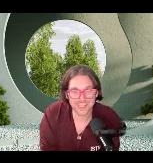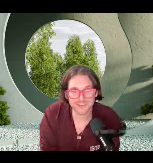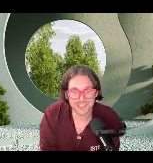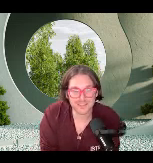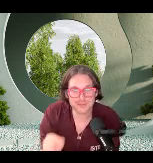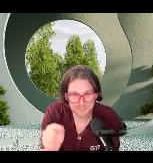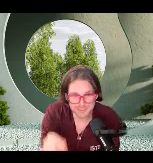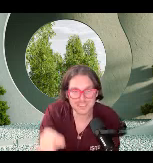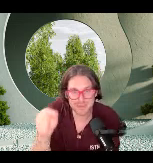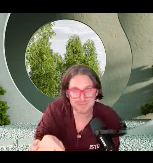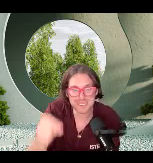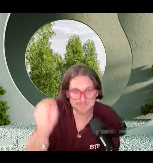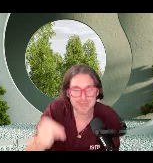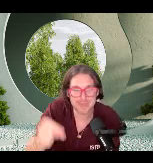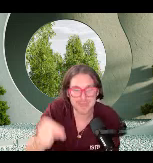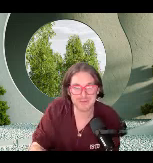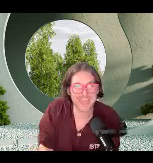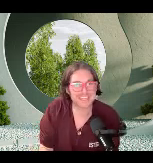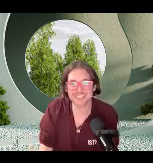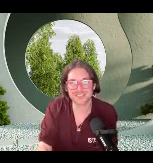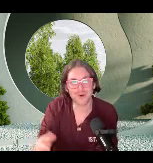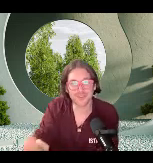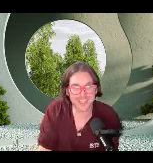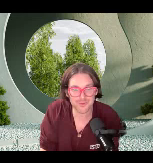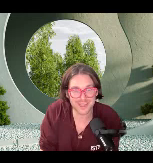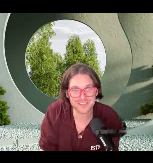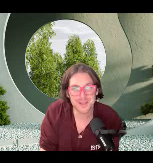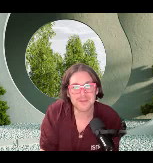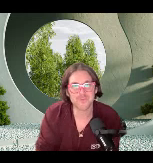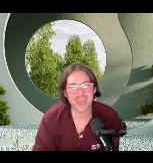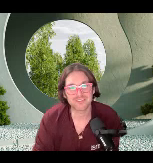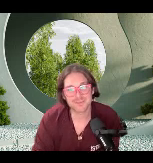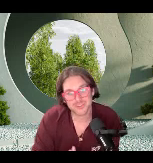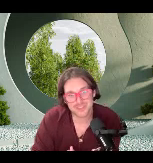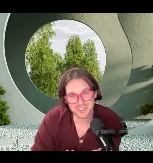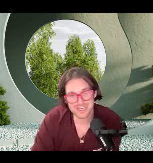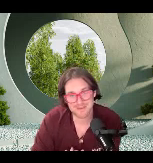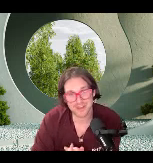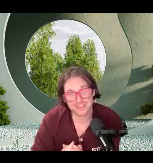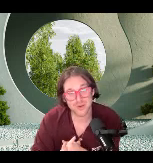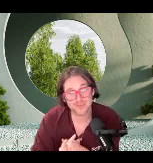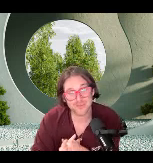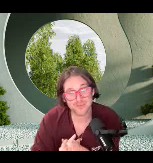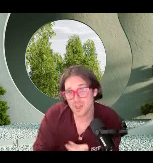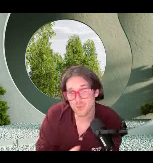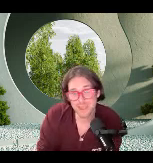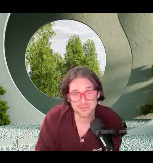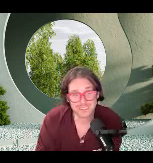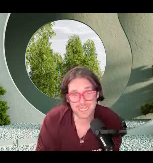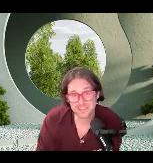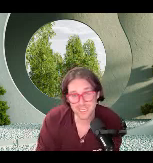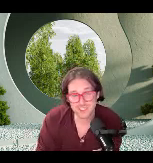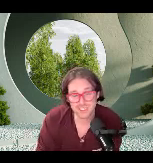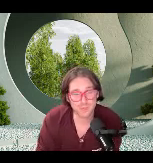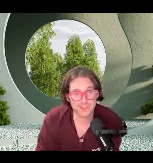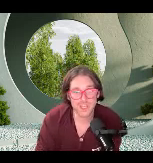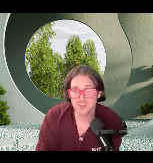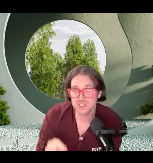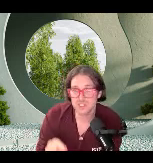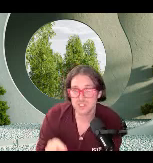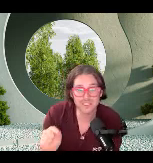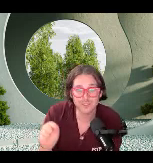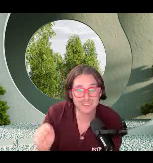eat an elephant? Piece by piece, bite by bite. We can't take this whole thing at once. We have to be strategic about it. So if you walk away from today's